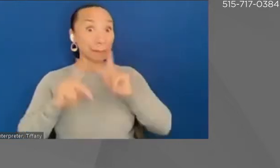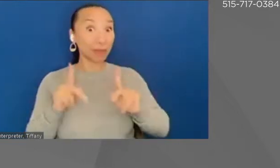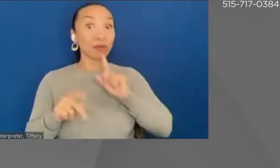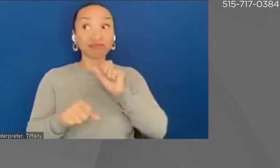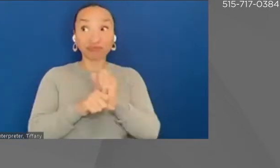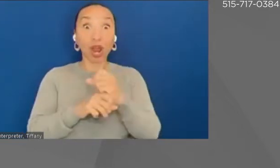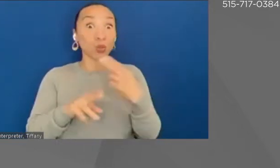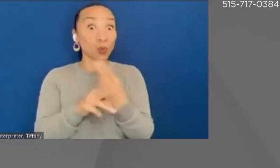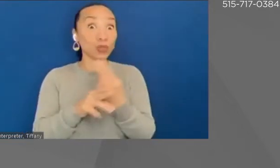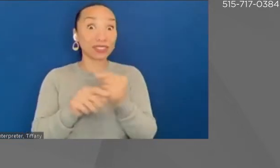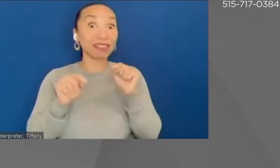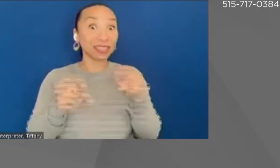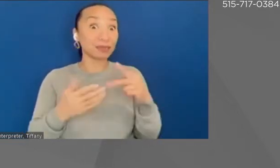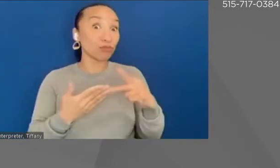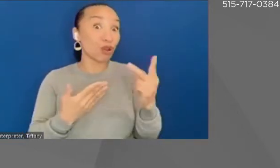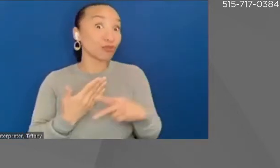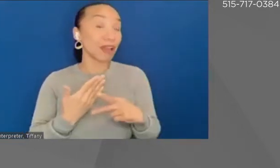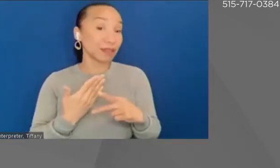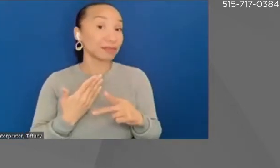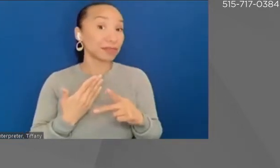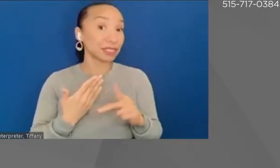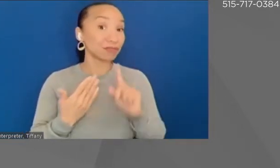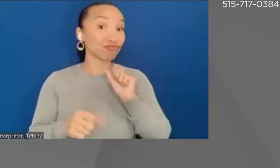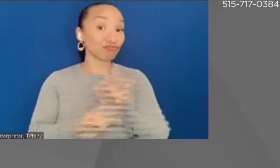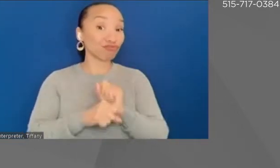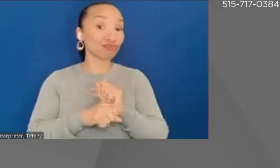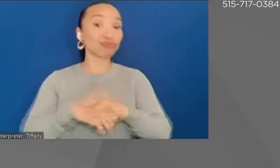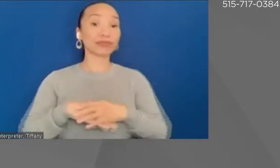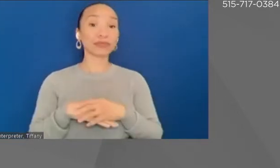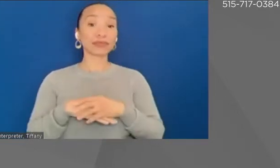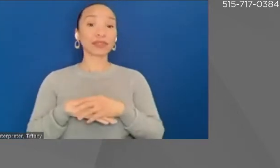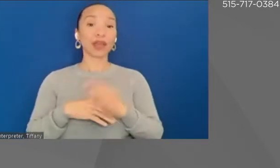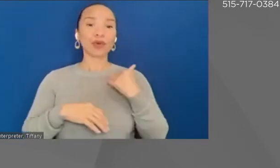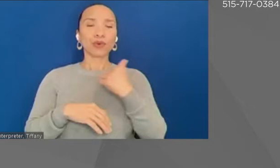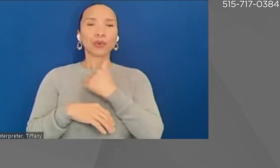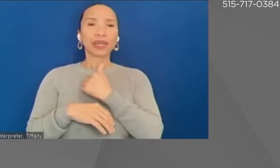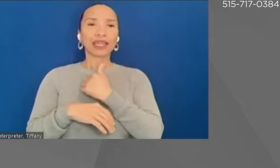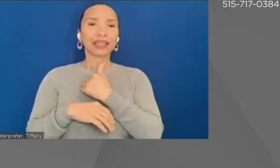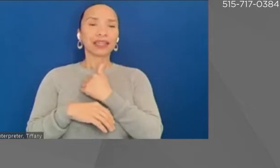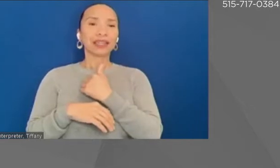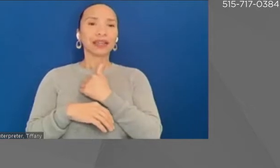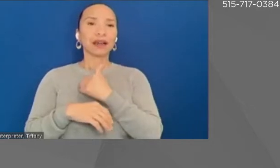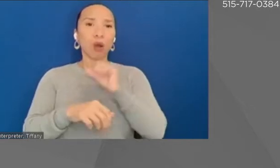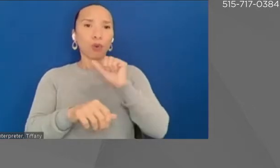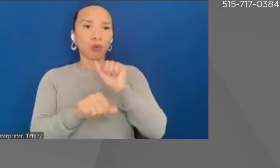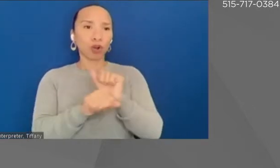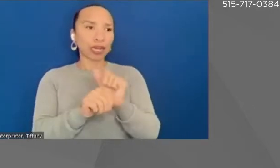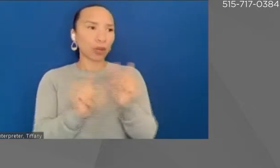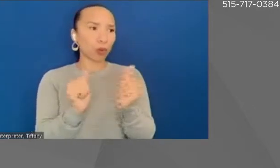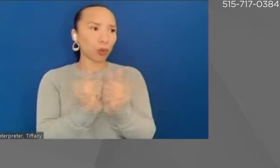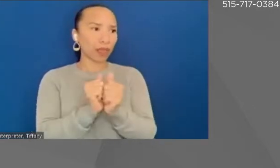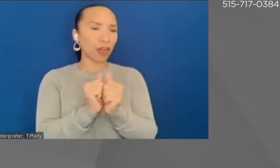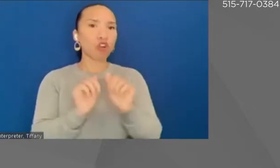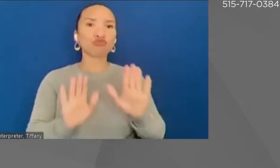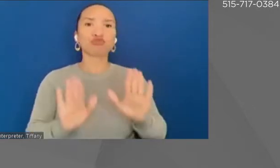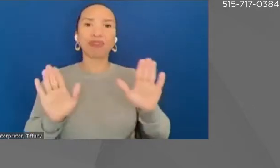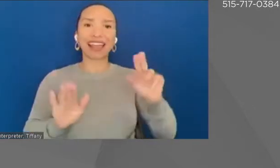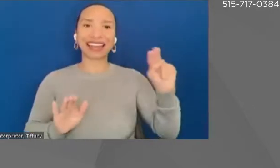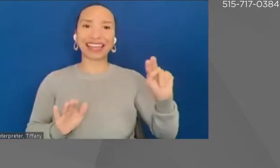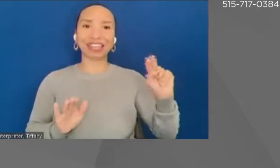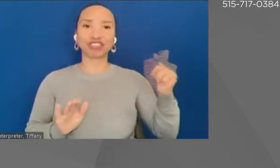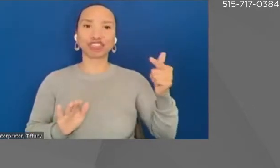on the ground. And we're working with a really a great NGO in our